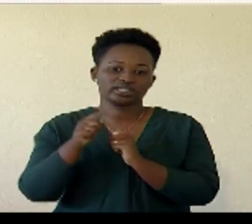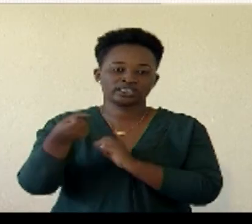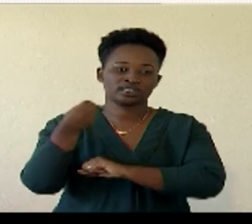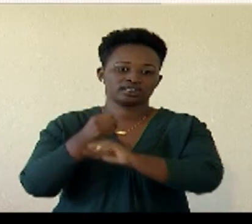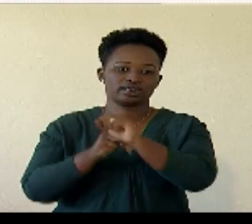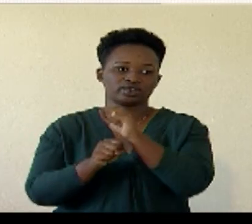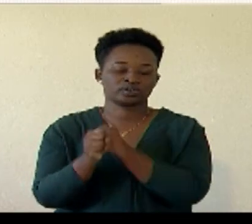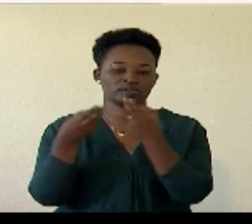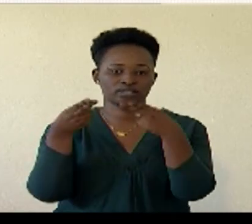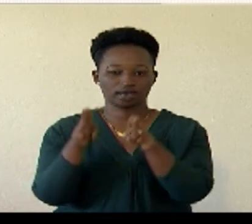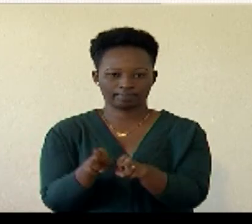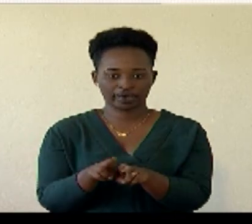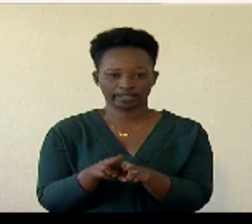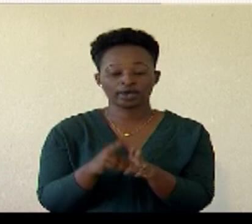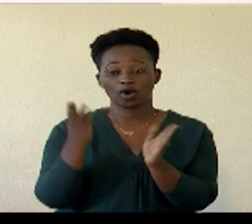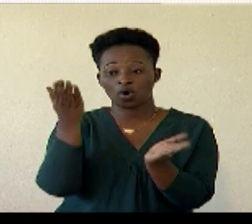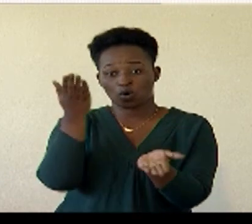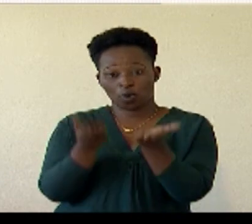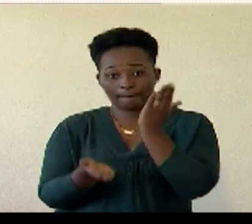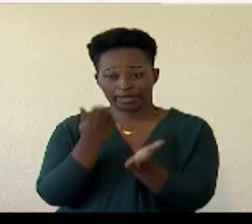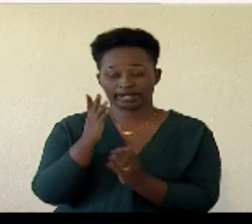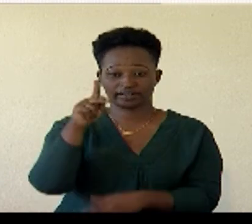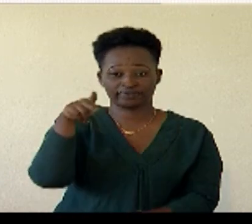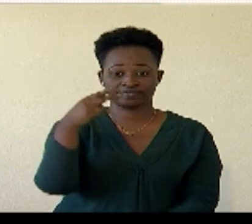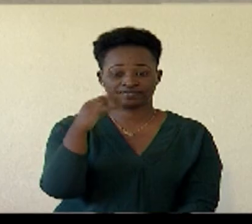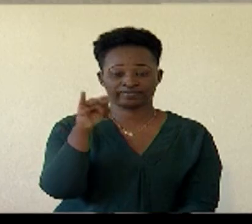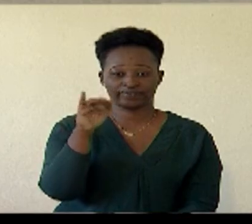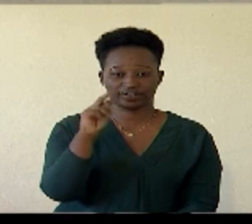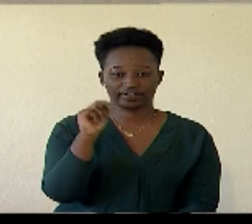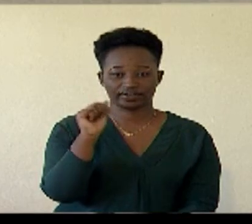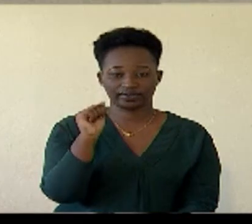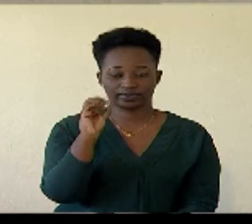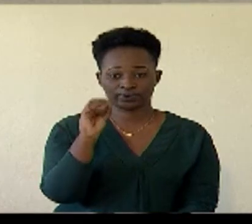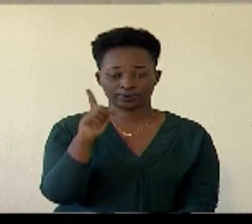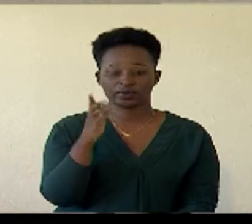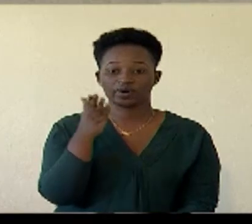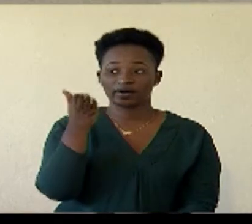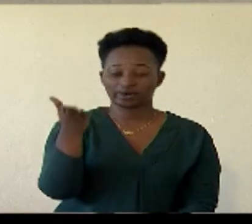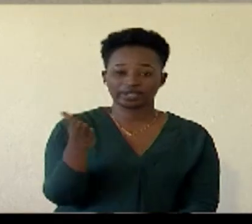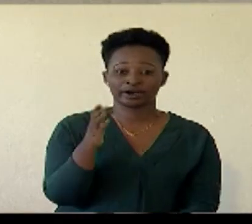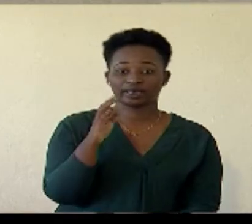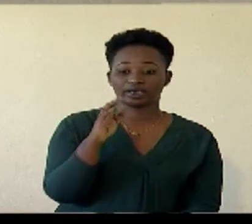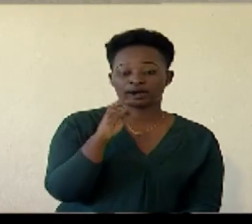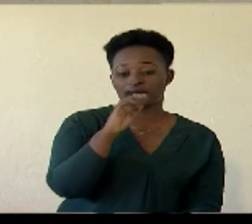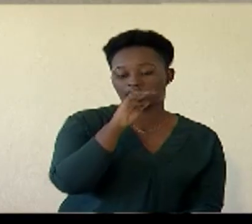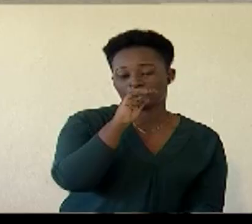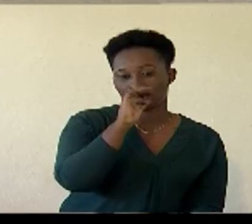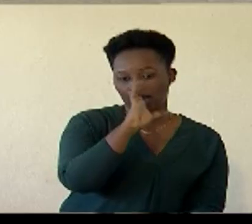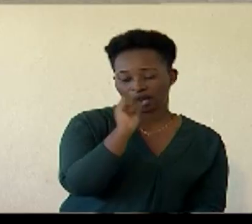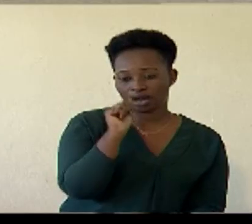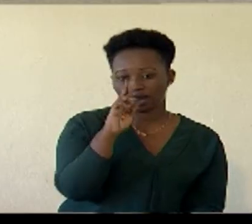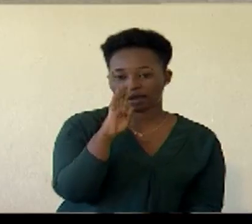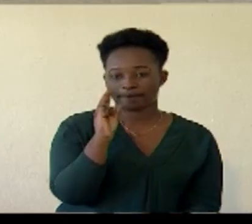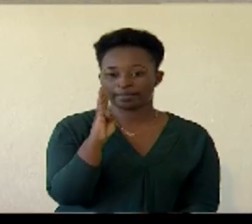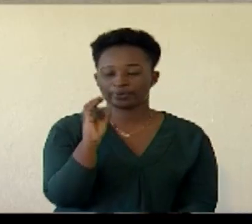reactions take place. Compared to the phenol, the acidity, these carboxylic acids are stronger they are strong